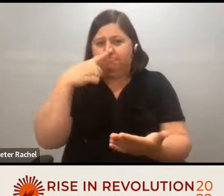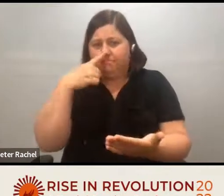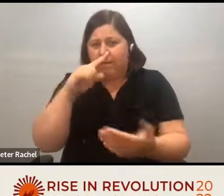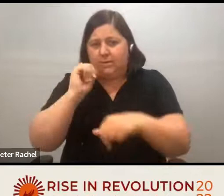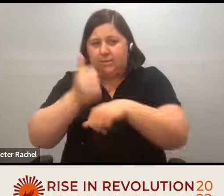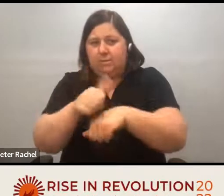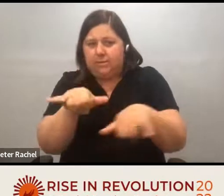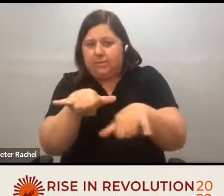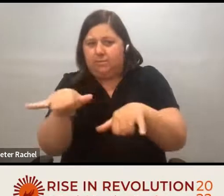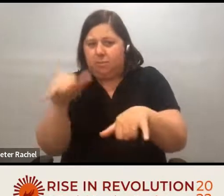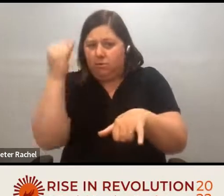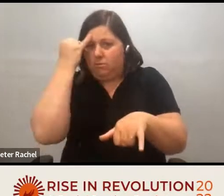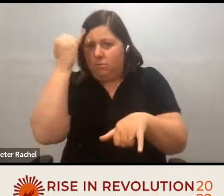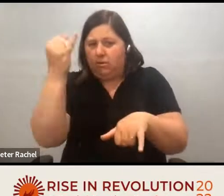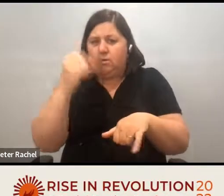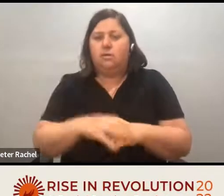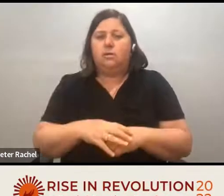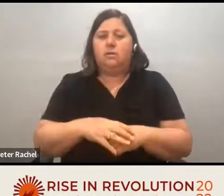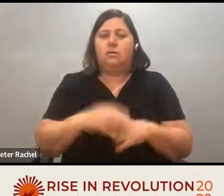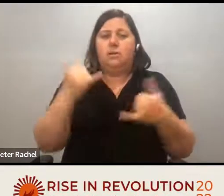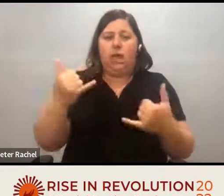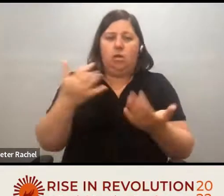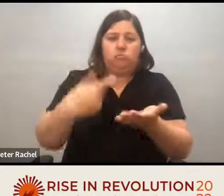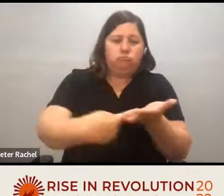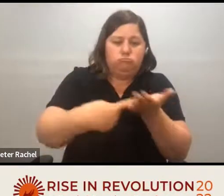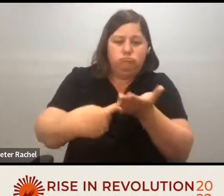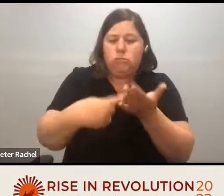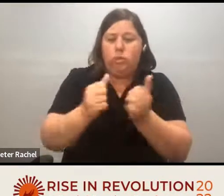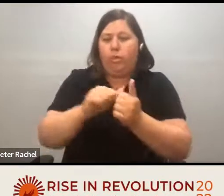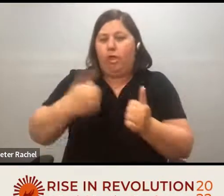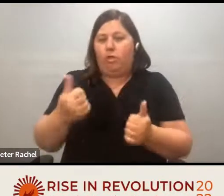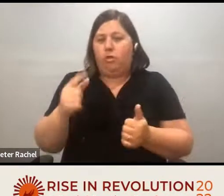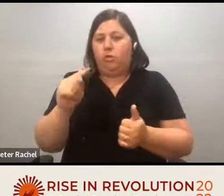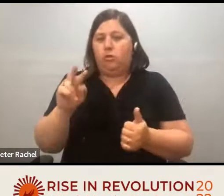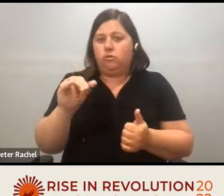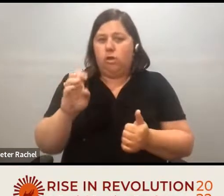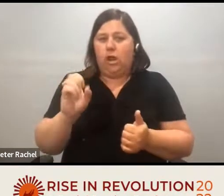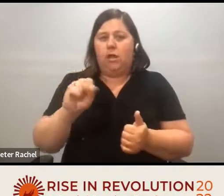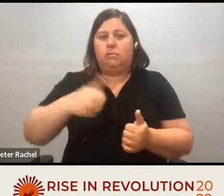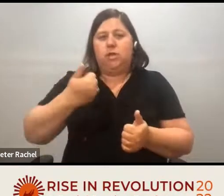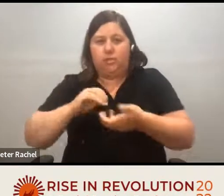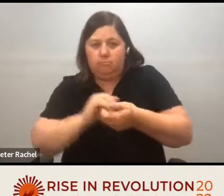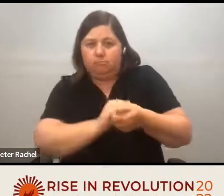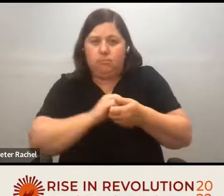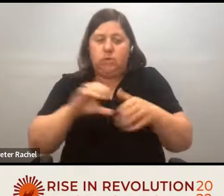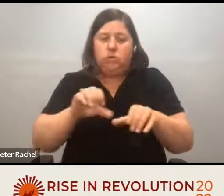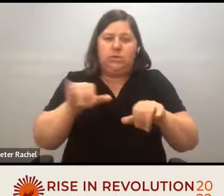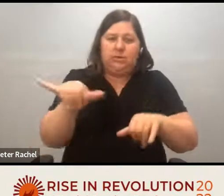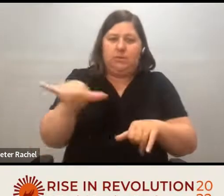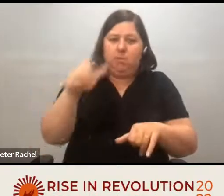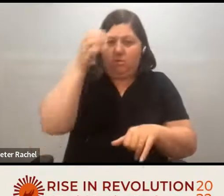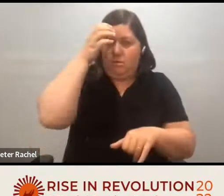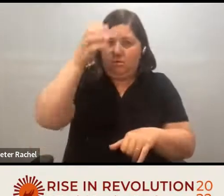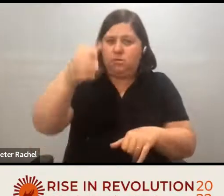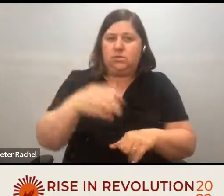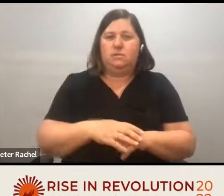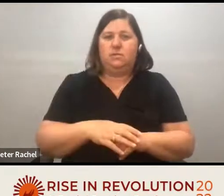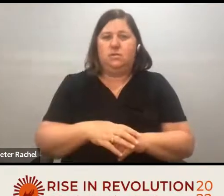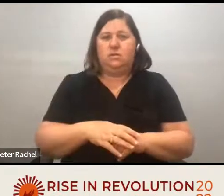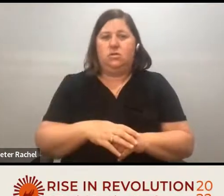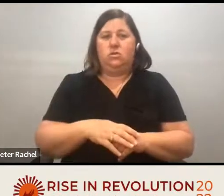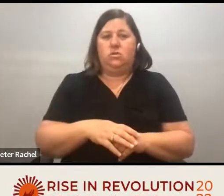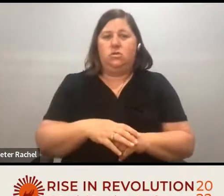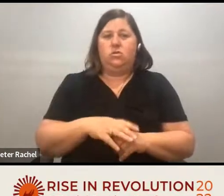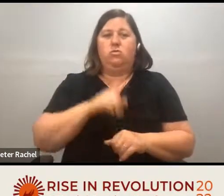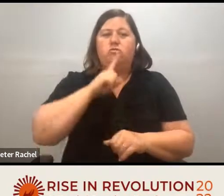this? And now we have consulted with other tribes and allies that are doing similar things. I know there's Real